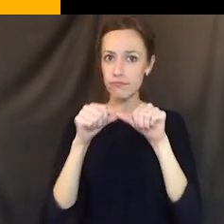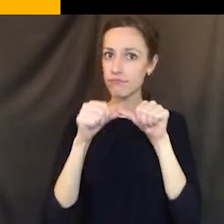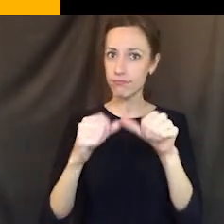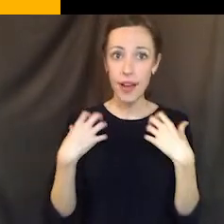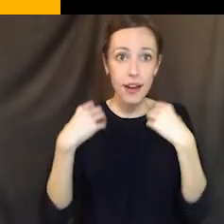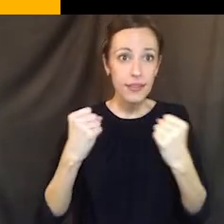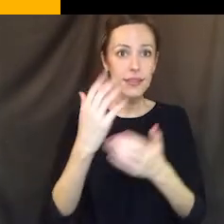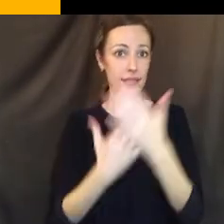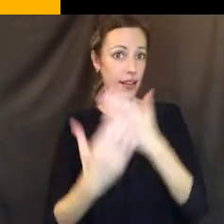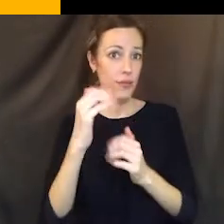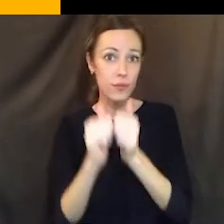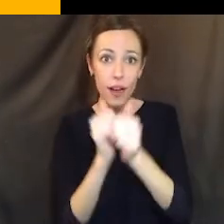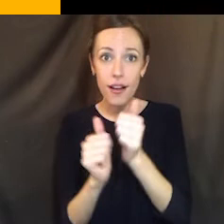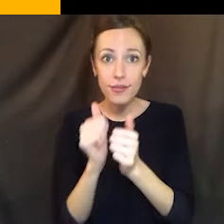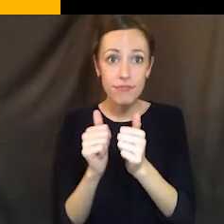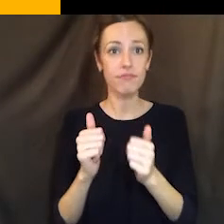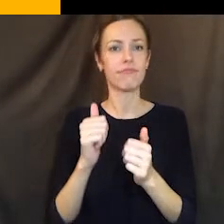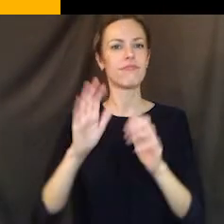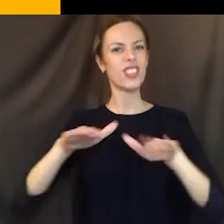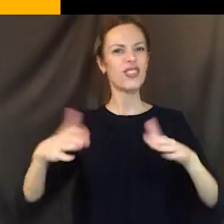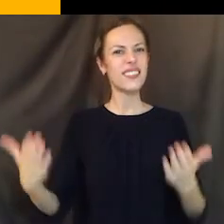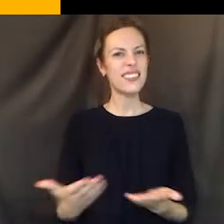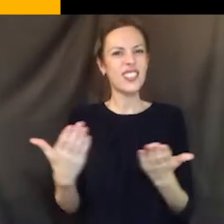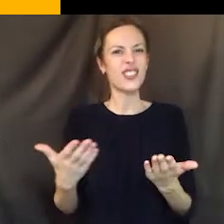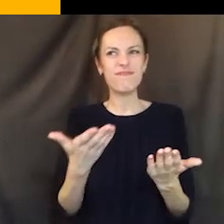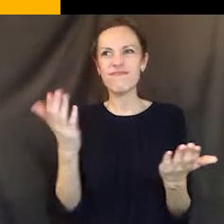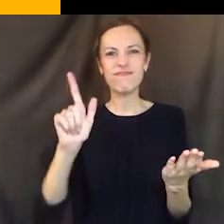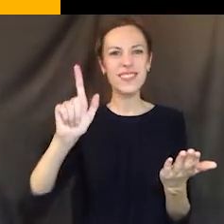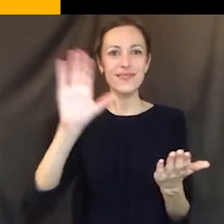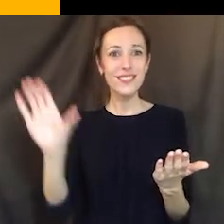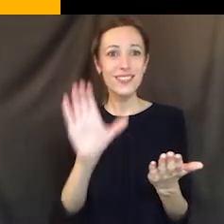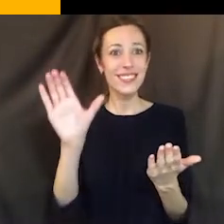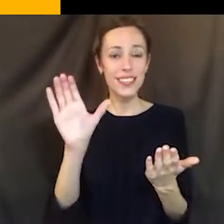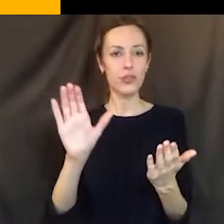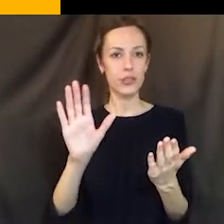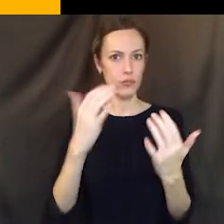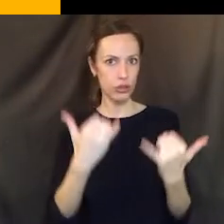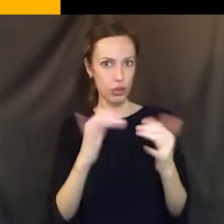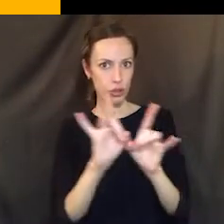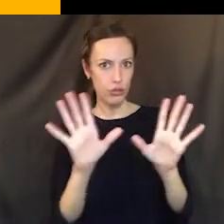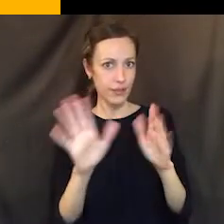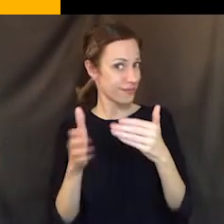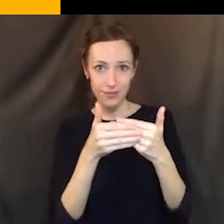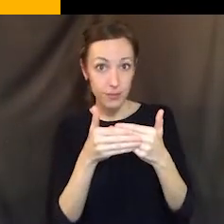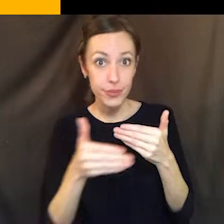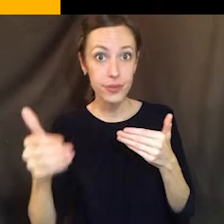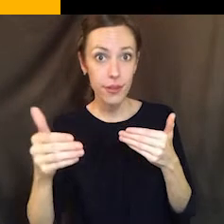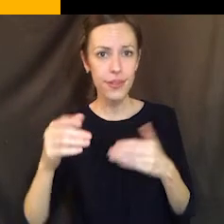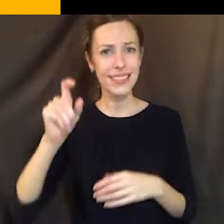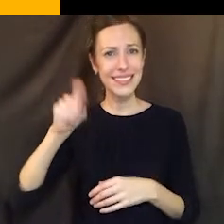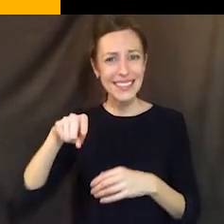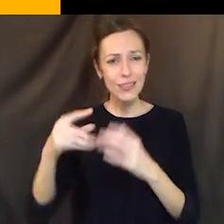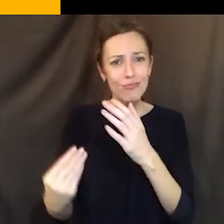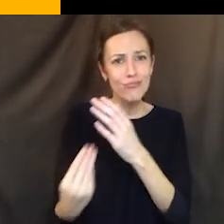children in the 21st century will need to develop towards constantly reinventing themselves in a fast-changing environment, be agents of their own